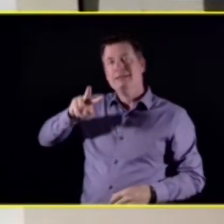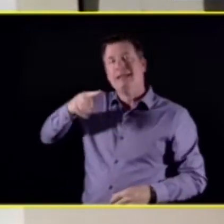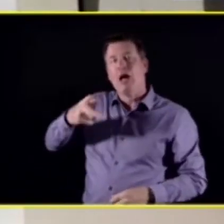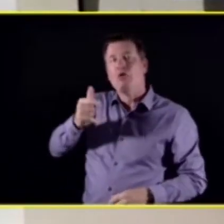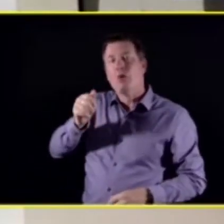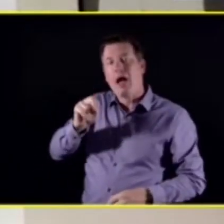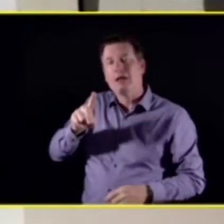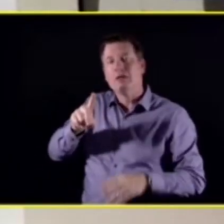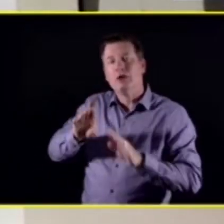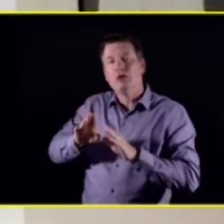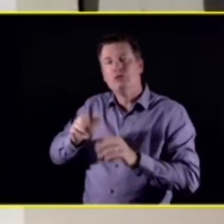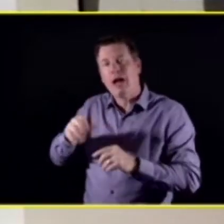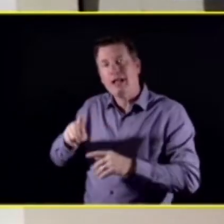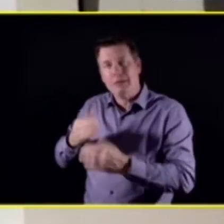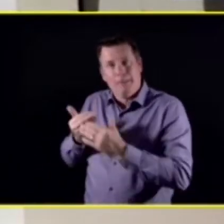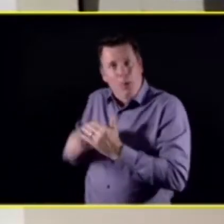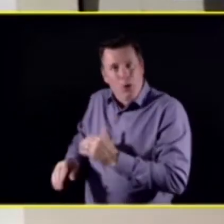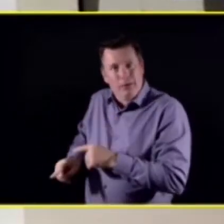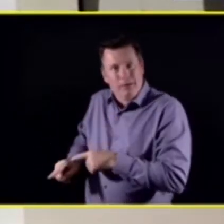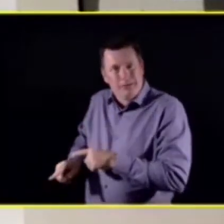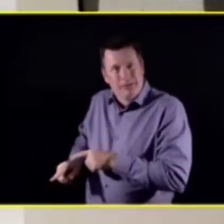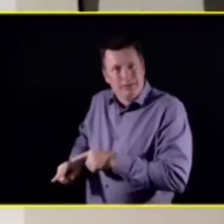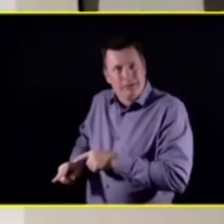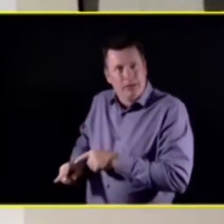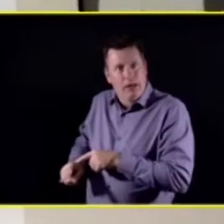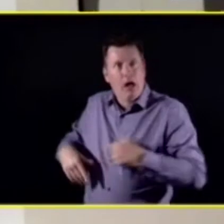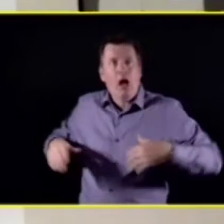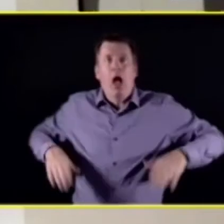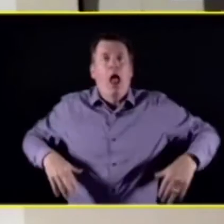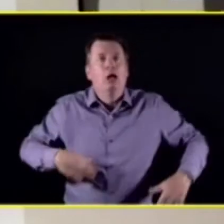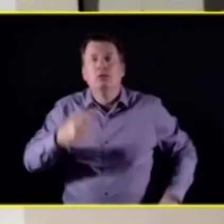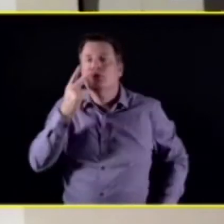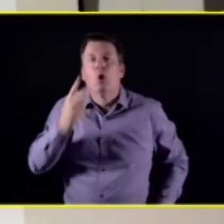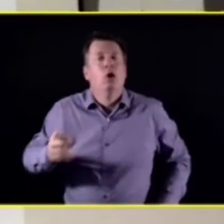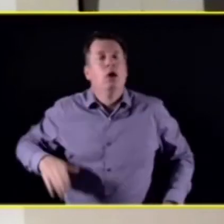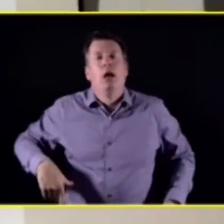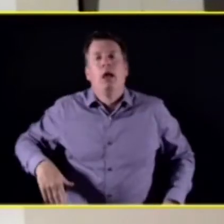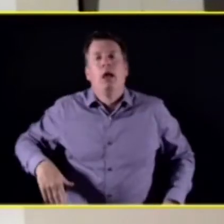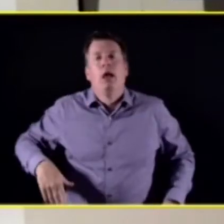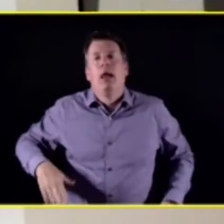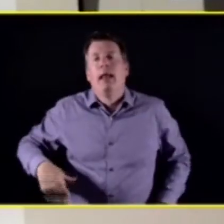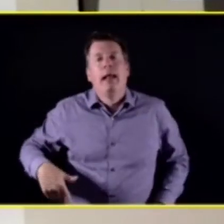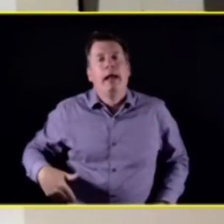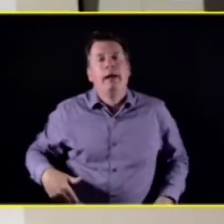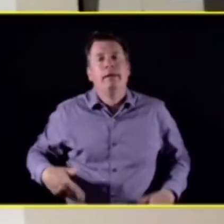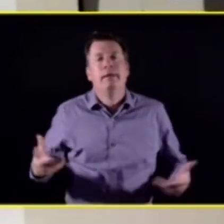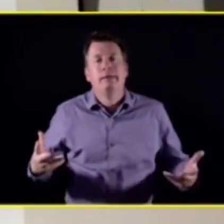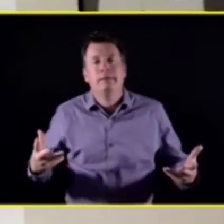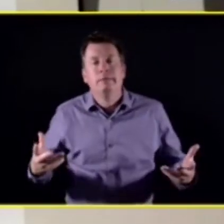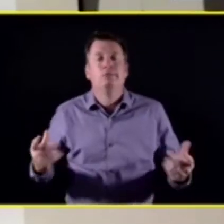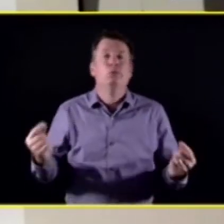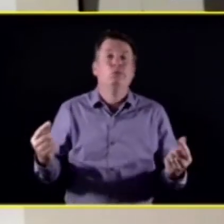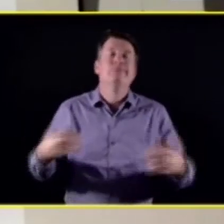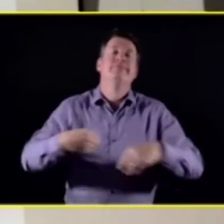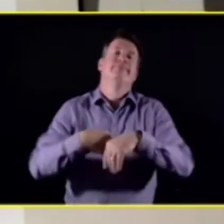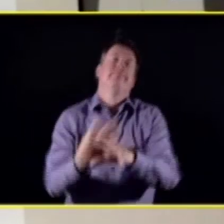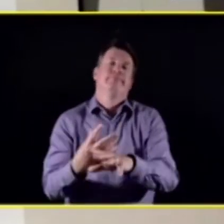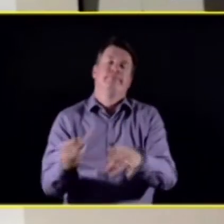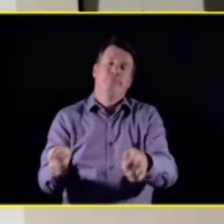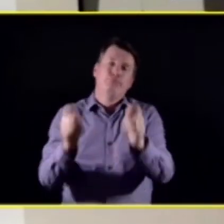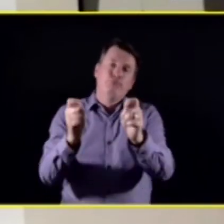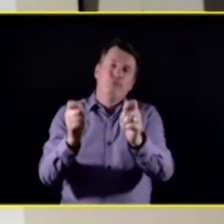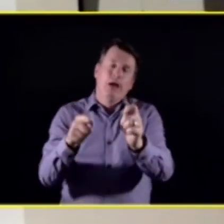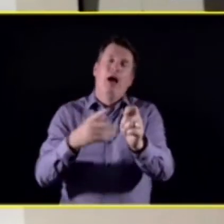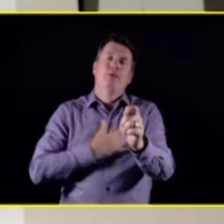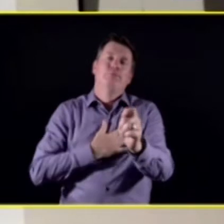but I haven't been able to see her yet. Oh, well, congratulations. Thank you. I'm not sure we asked you, how are you